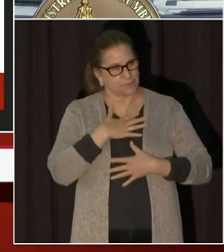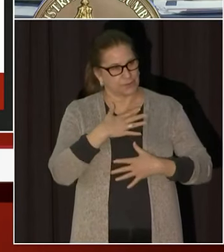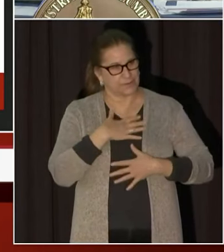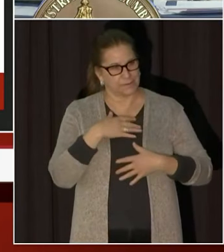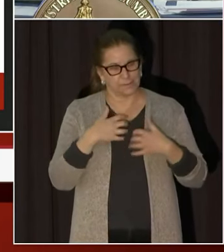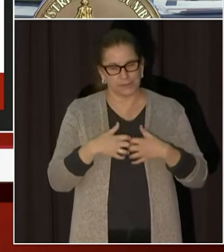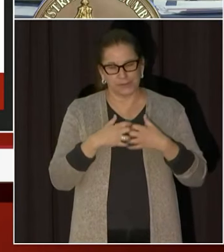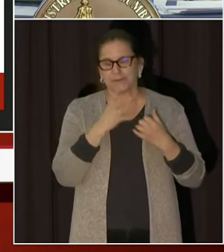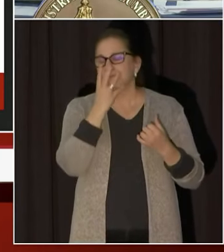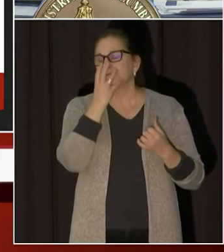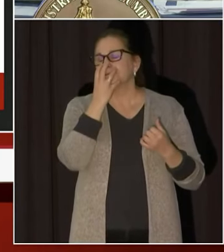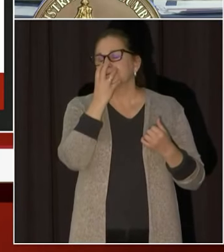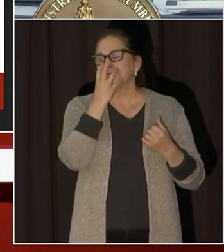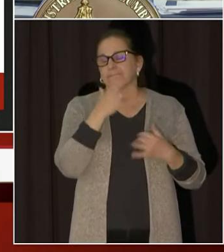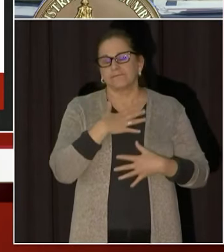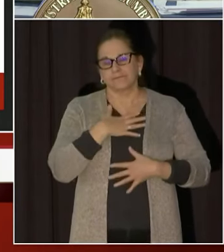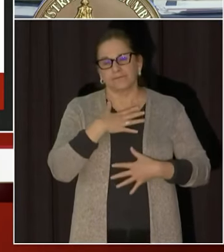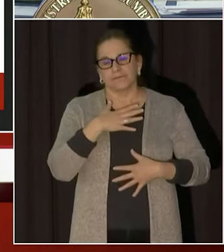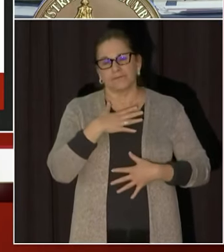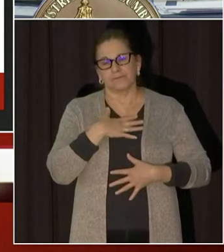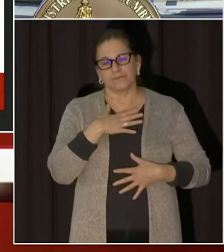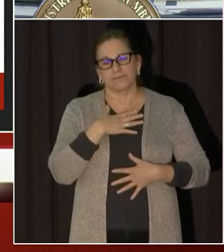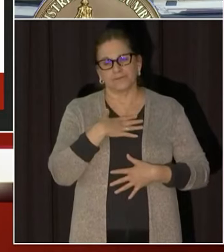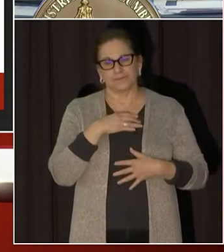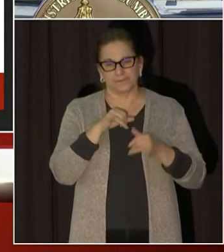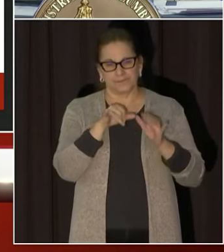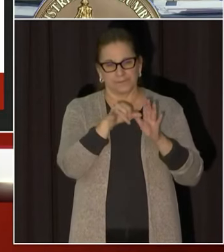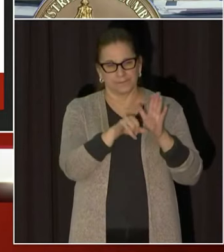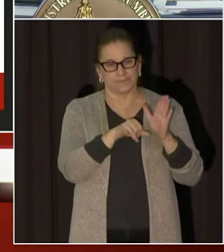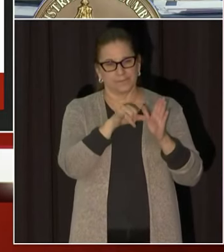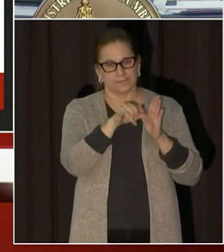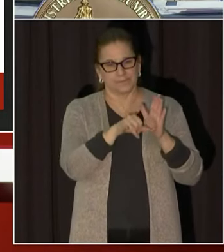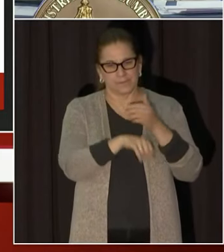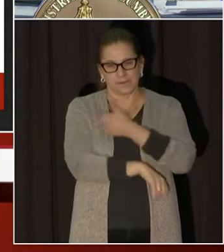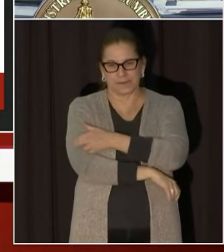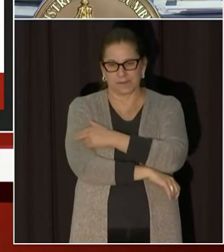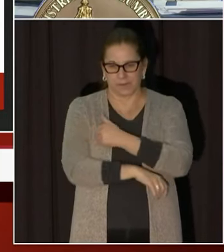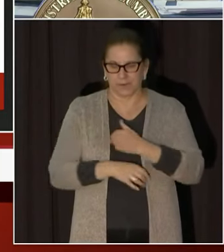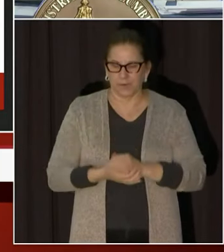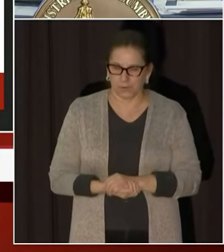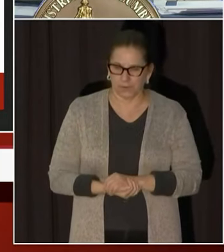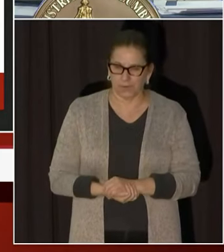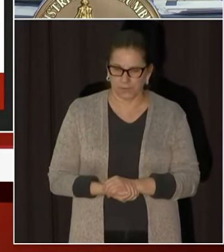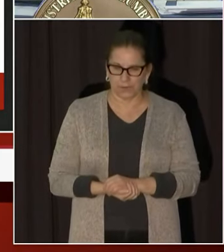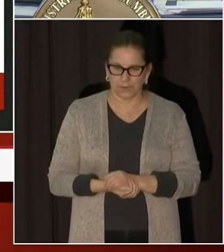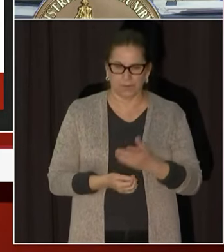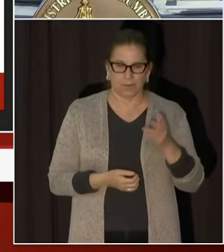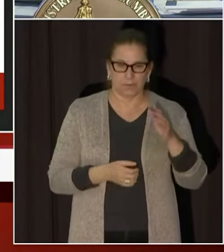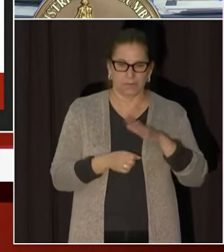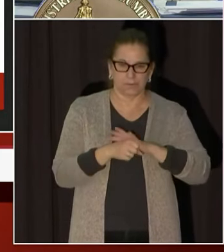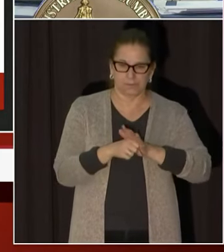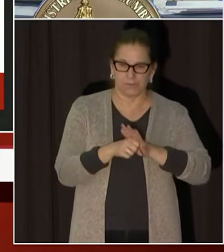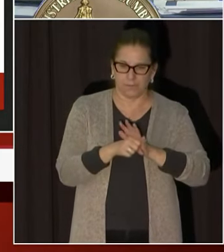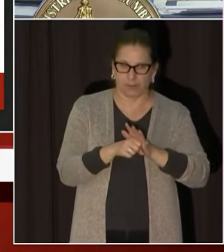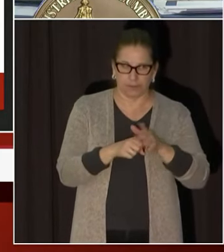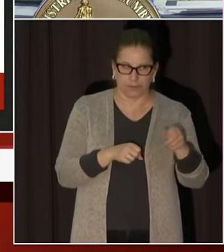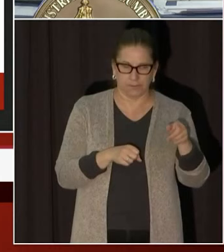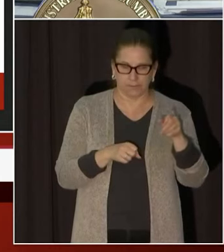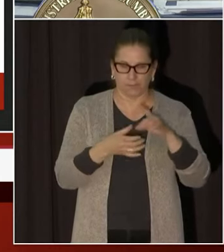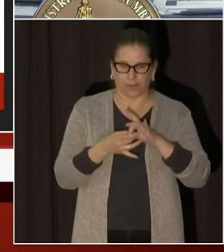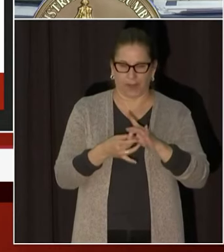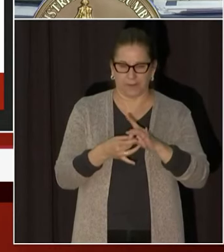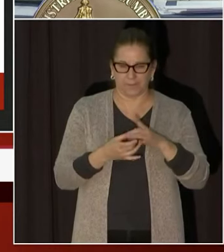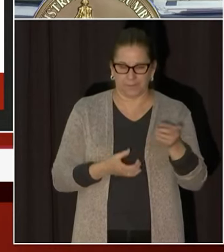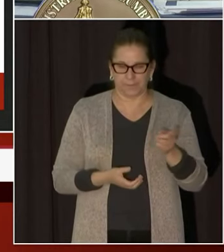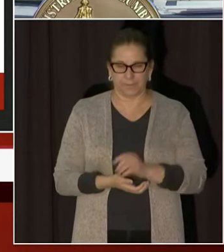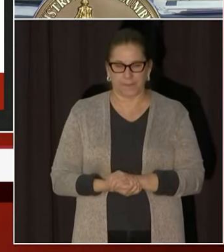to note that with that number of people in the hospital related to COVID and people in the hospital for other things, that